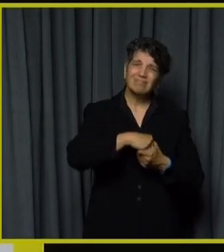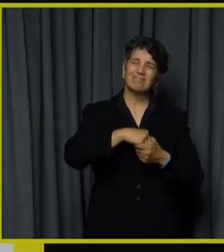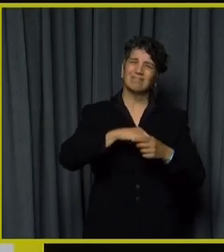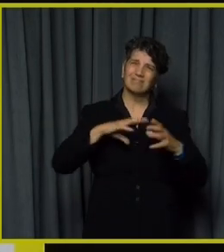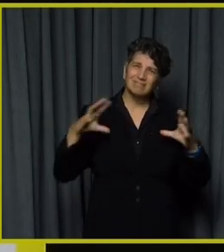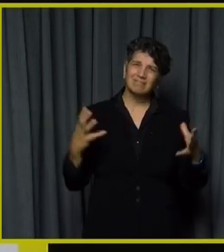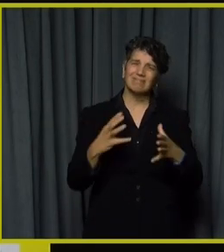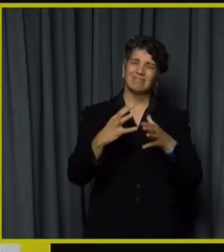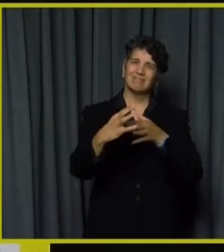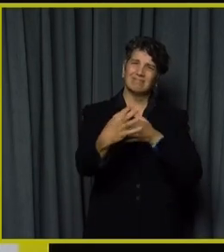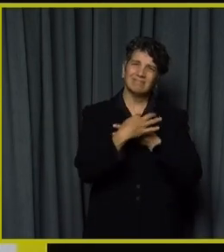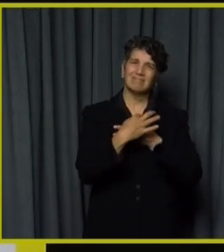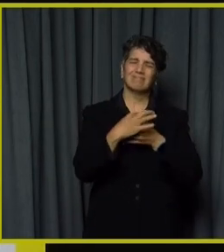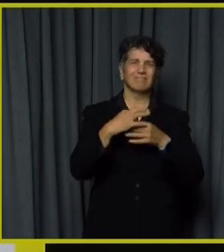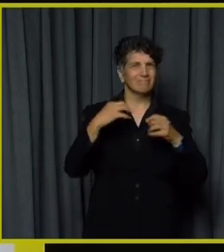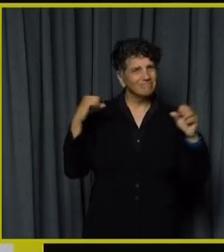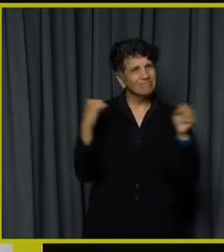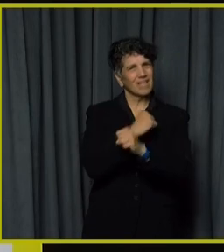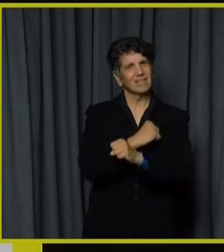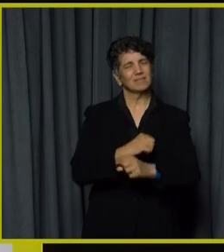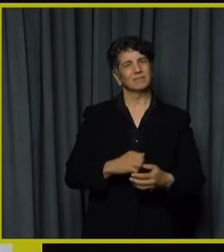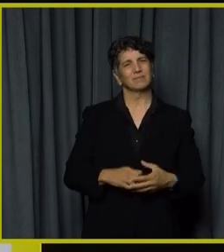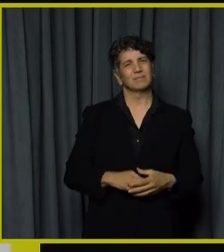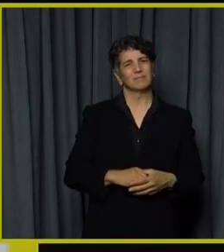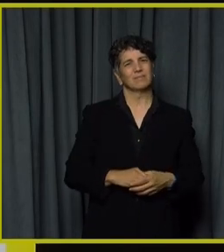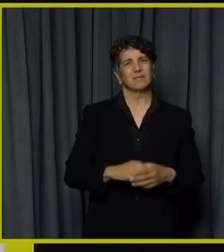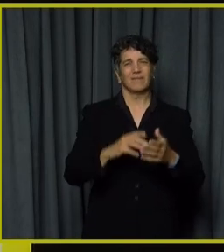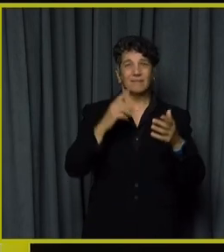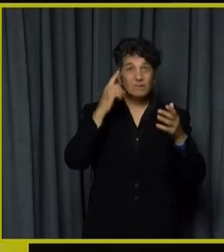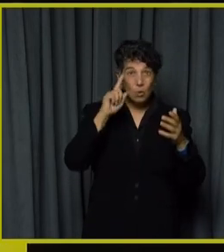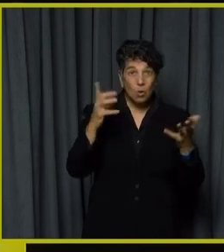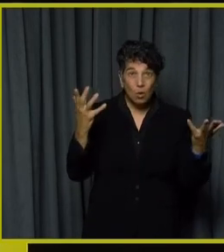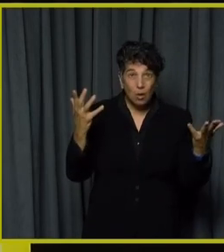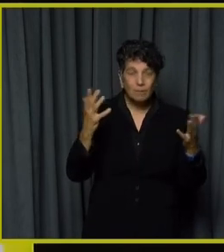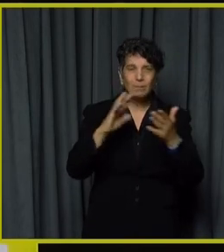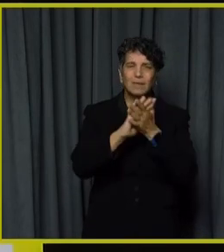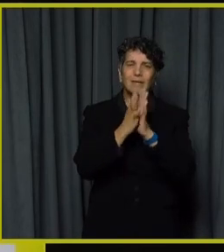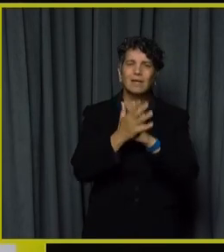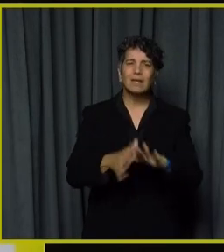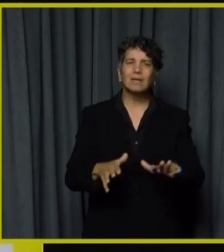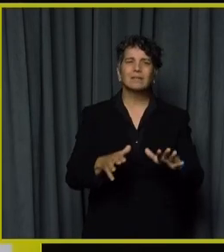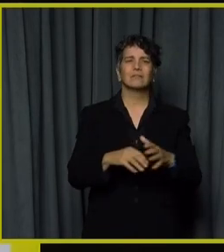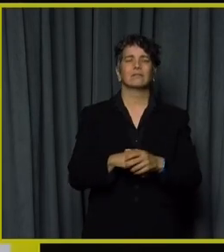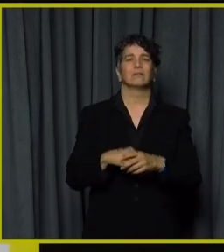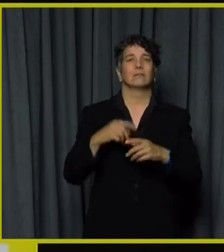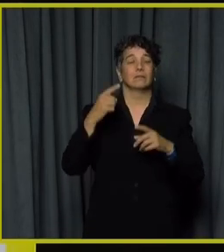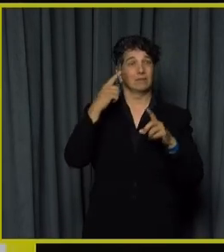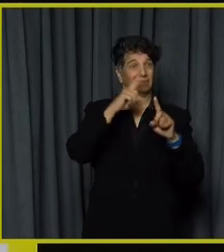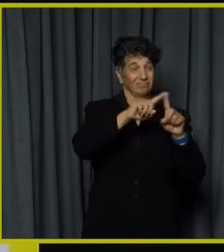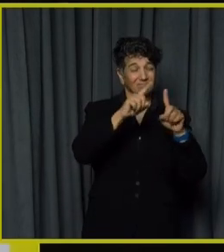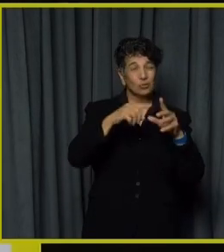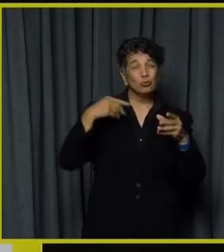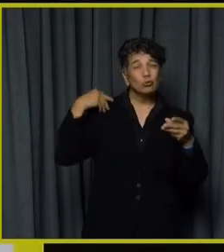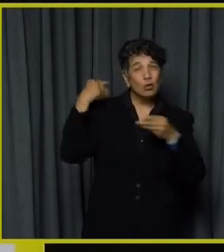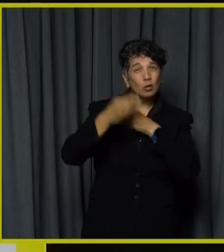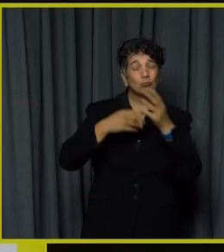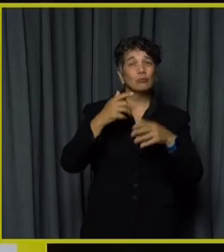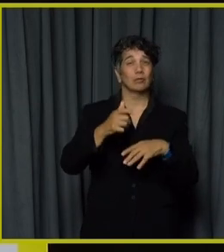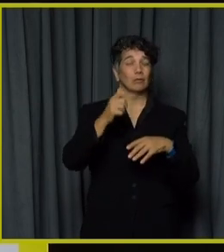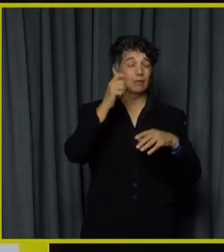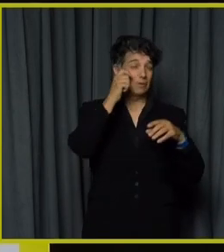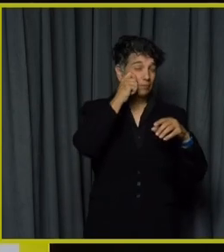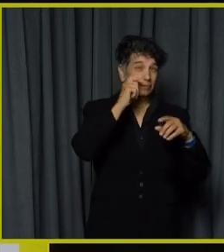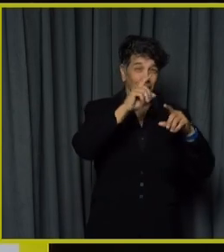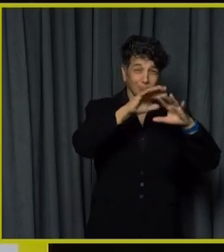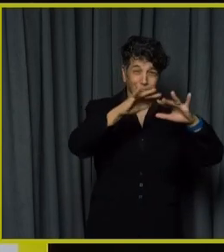A nonviolent, an intergenerational, a multiracial army of the poor and all of those who care for